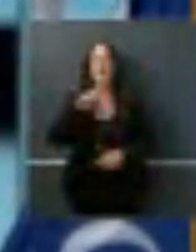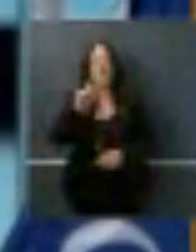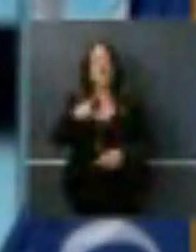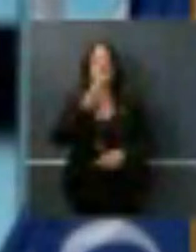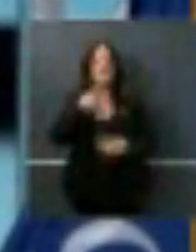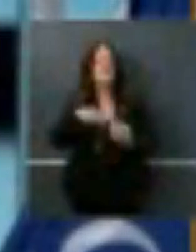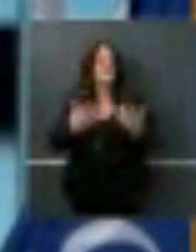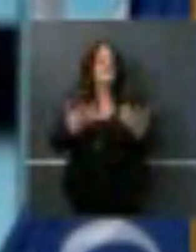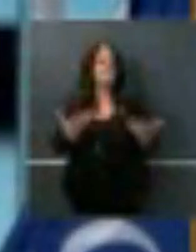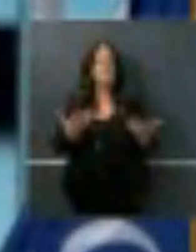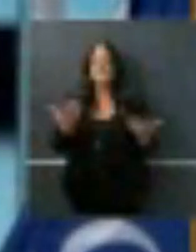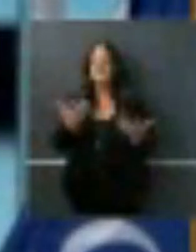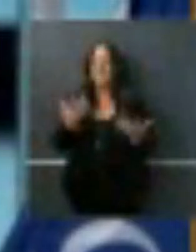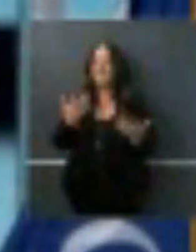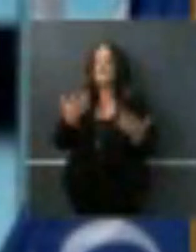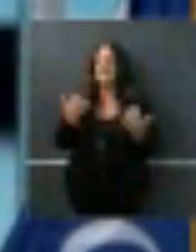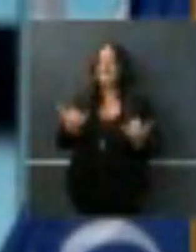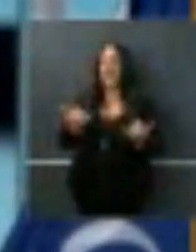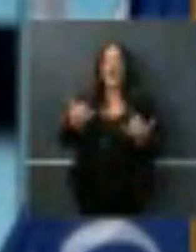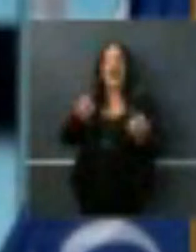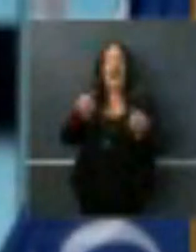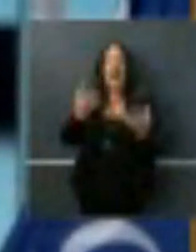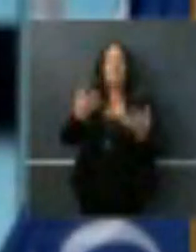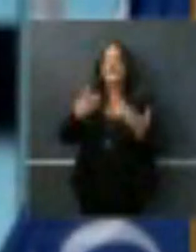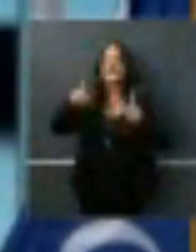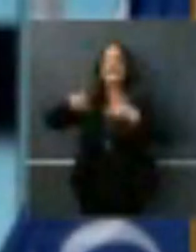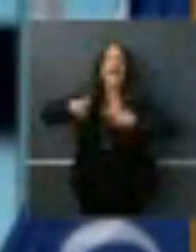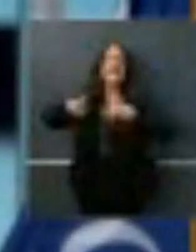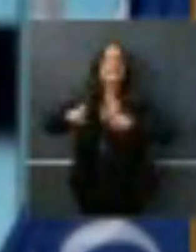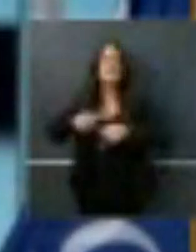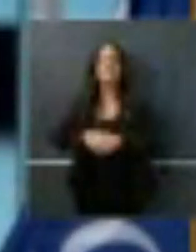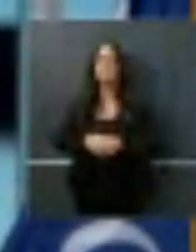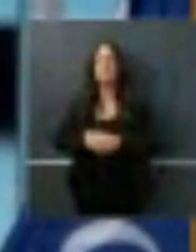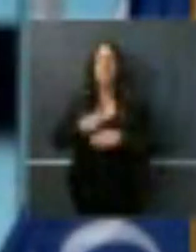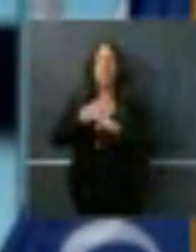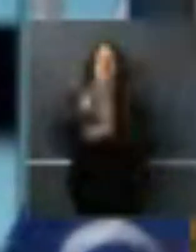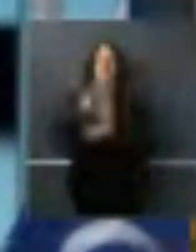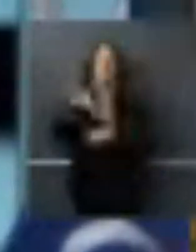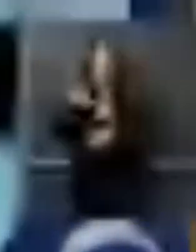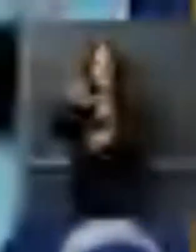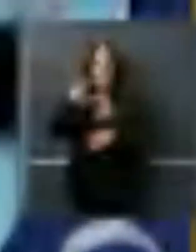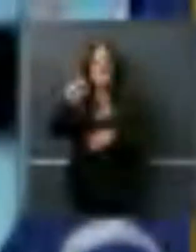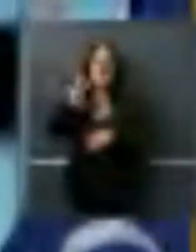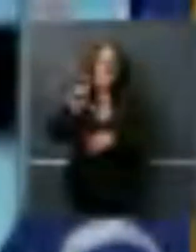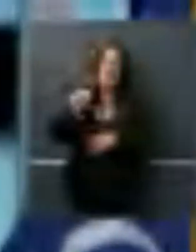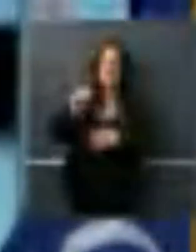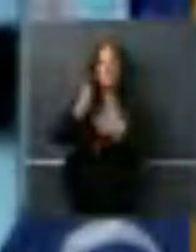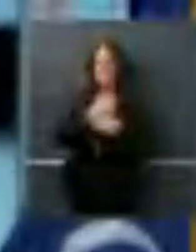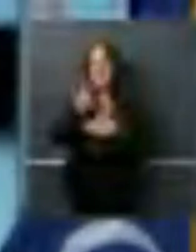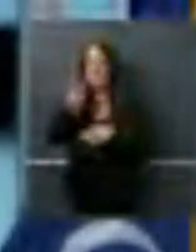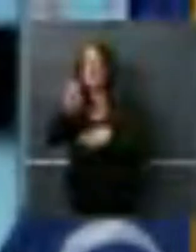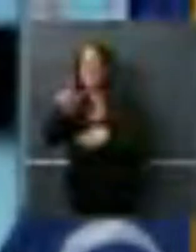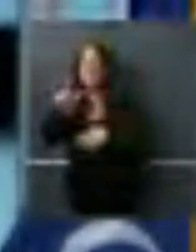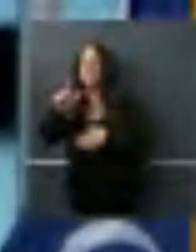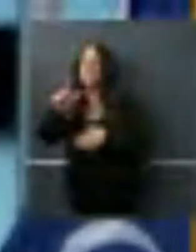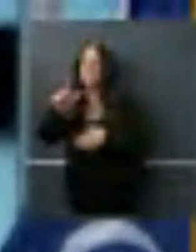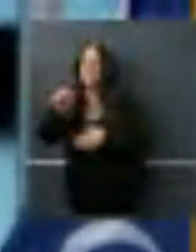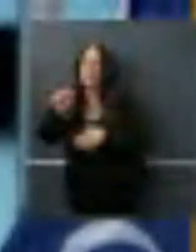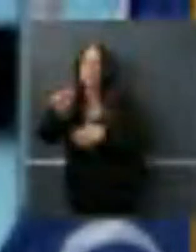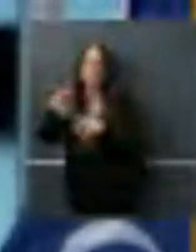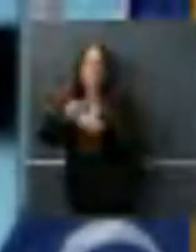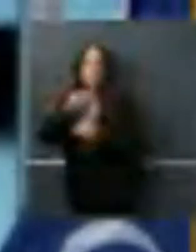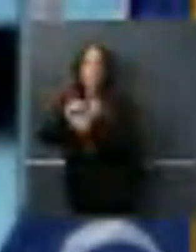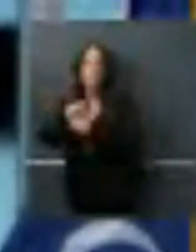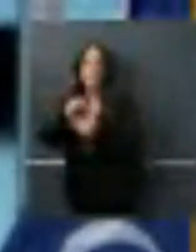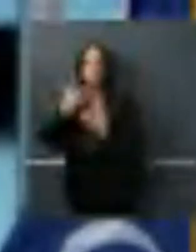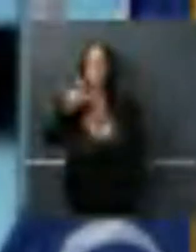testing 350 plus people, but they've been averaging about 215 appointments a day and 165 people tested. They said they've never gotten